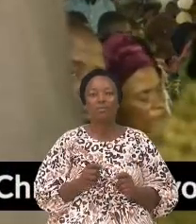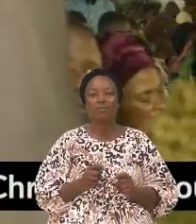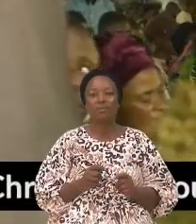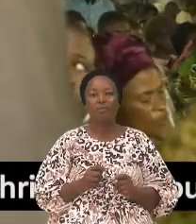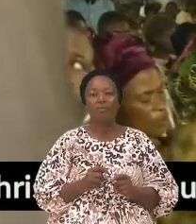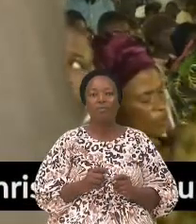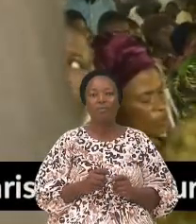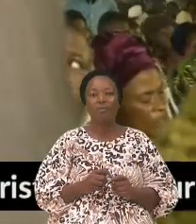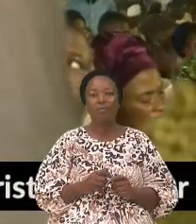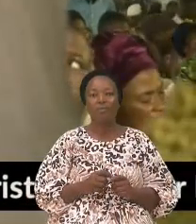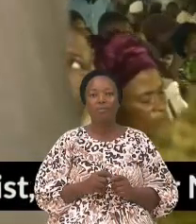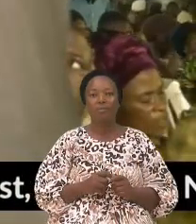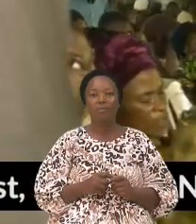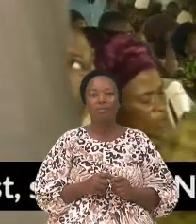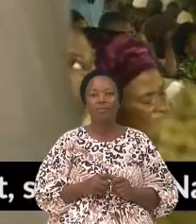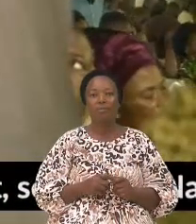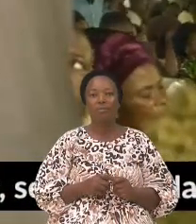Let's be fast.